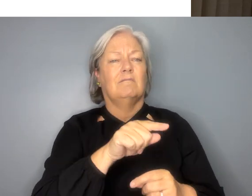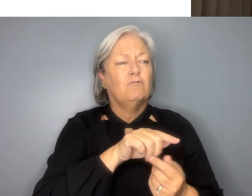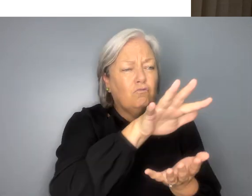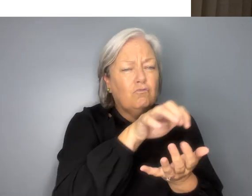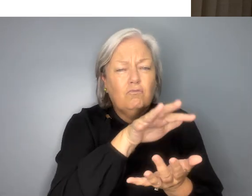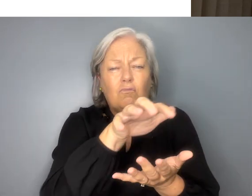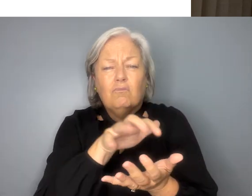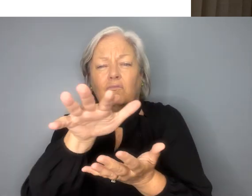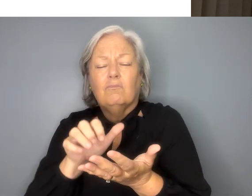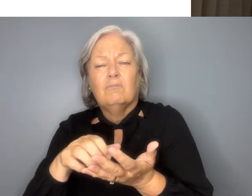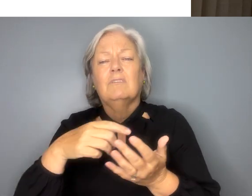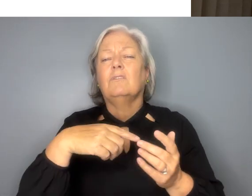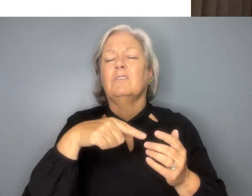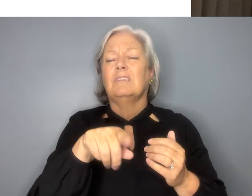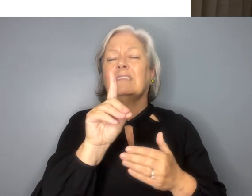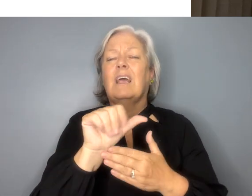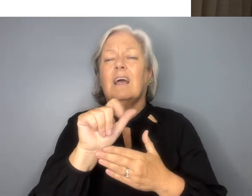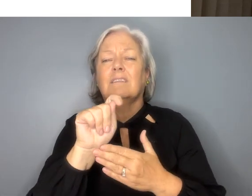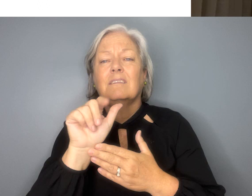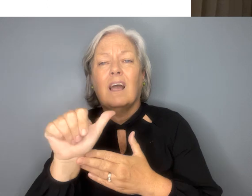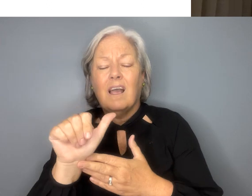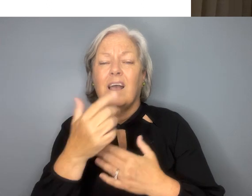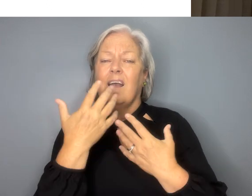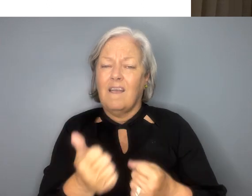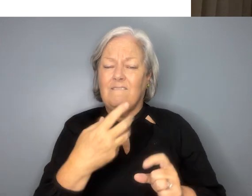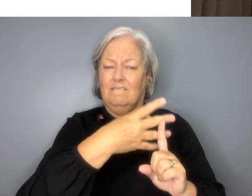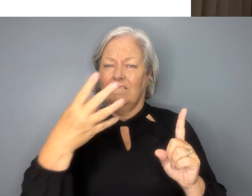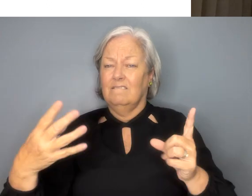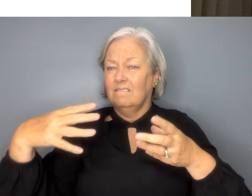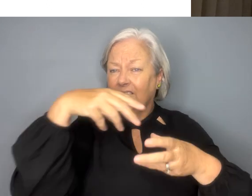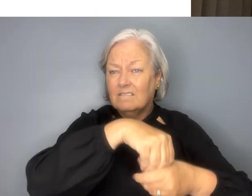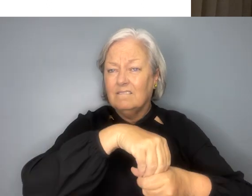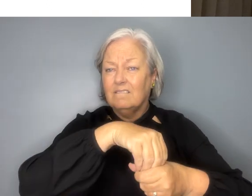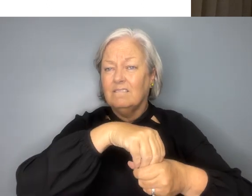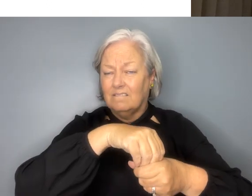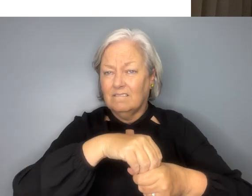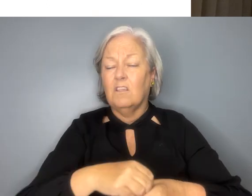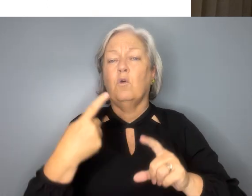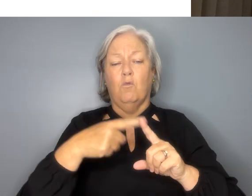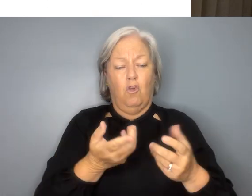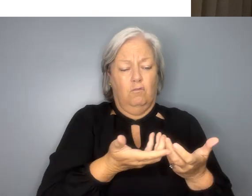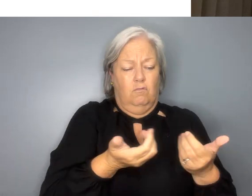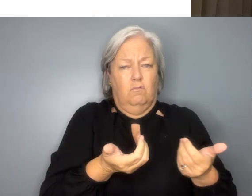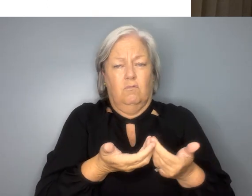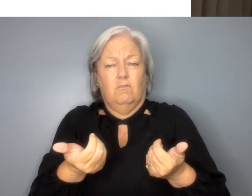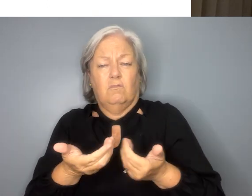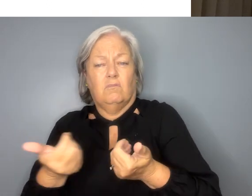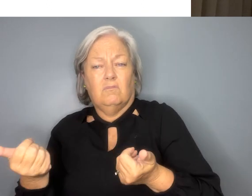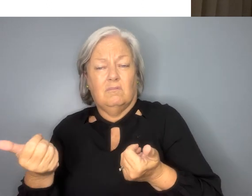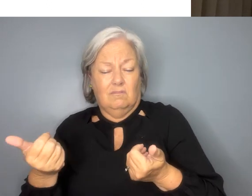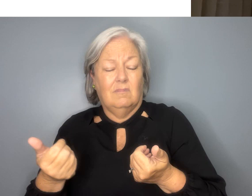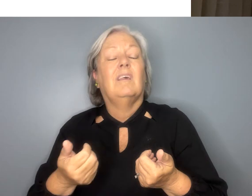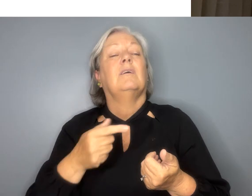is disaggregated by LGBTIQA+ status, and for this disaggregated data